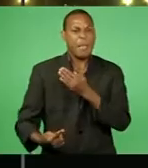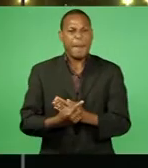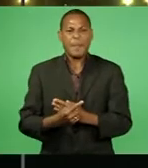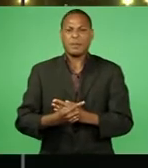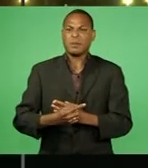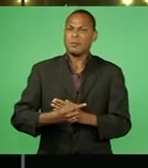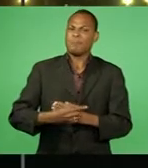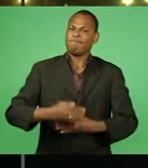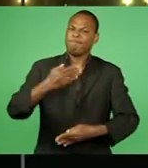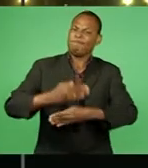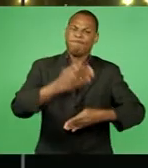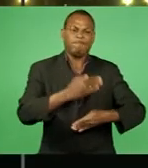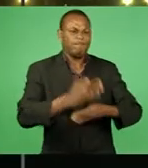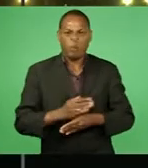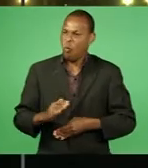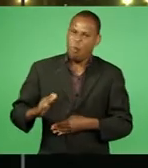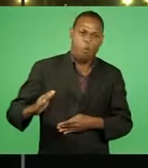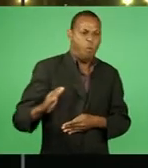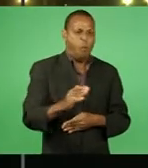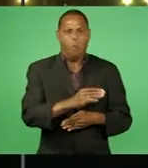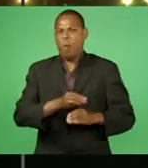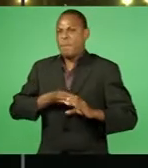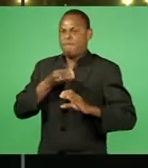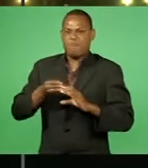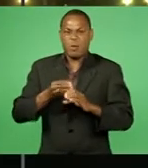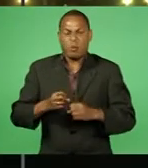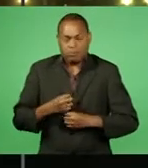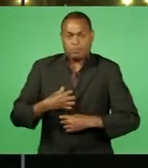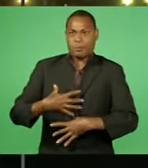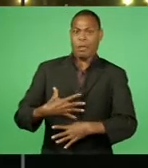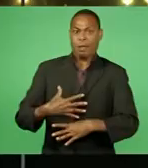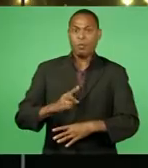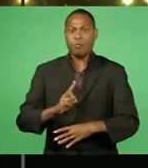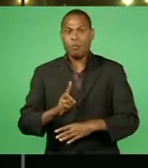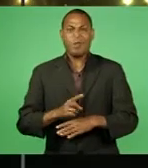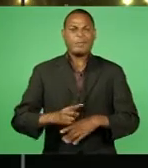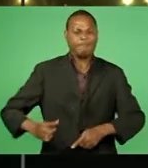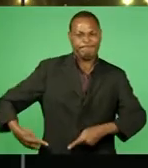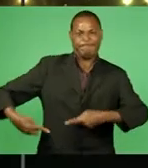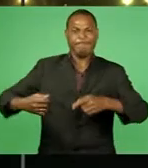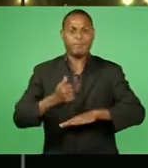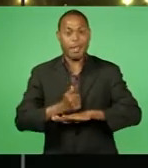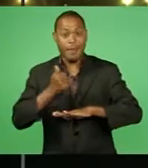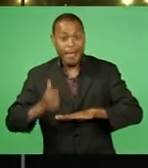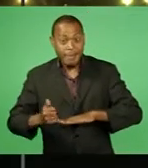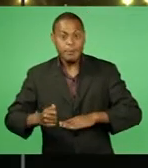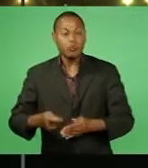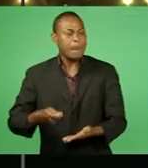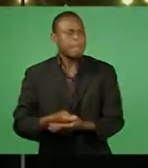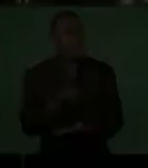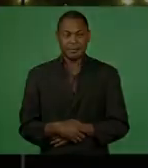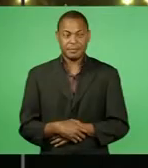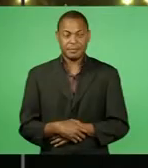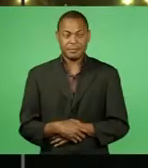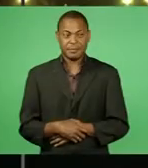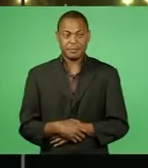all media content in a surprise and dramatic escalation of a dispute with the government over paying for